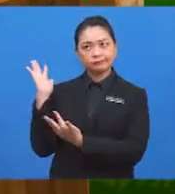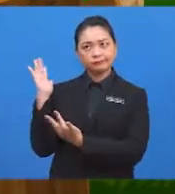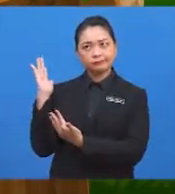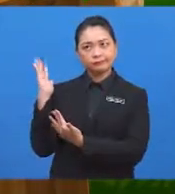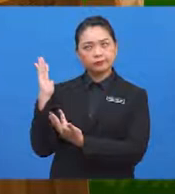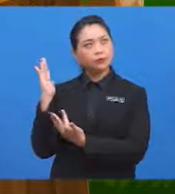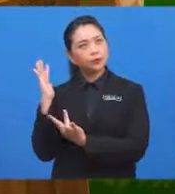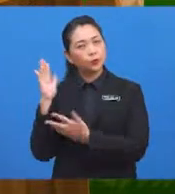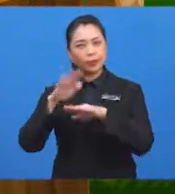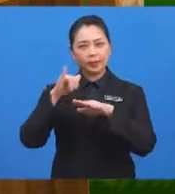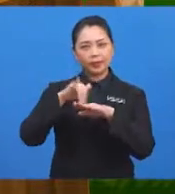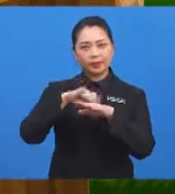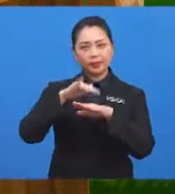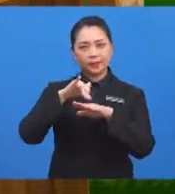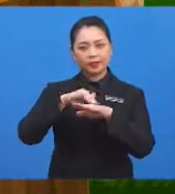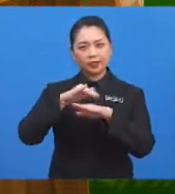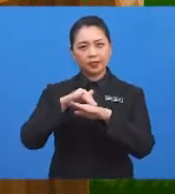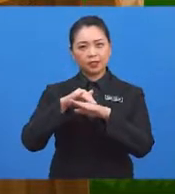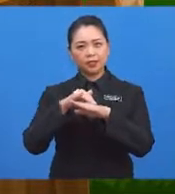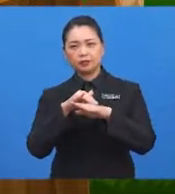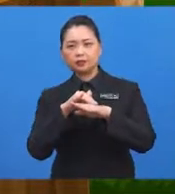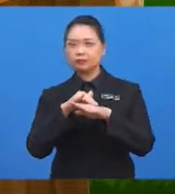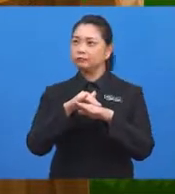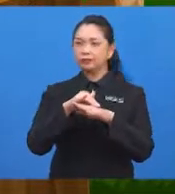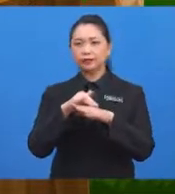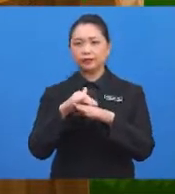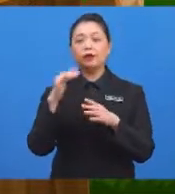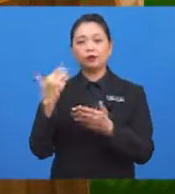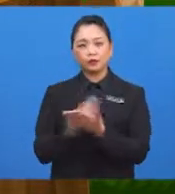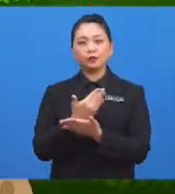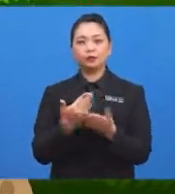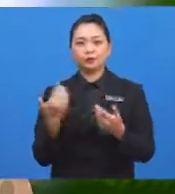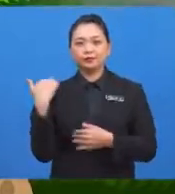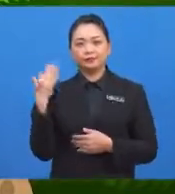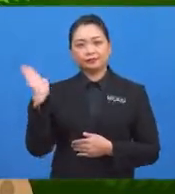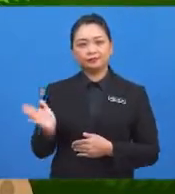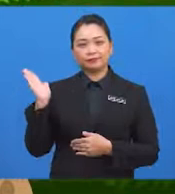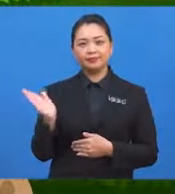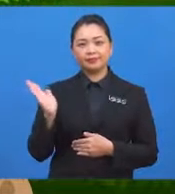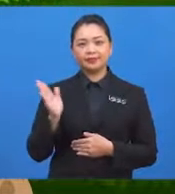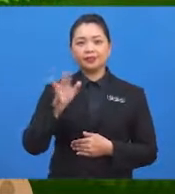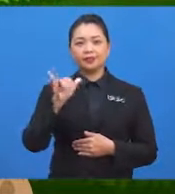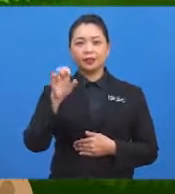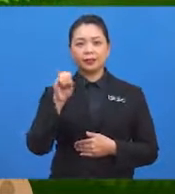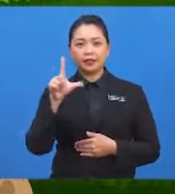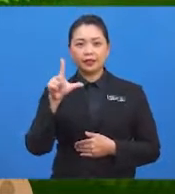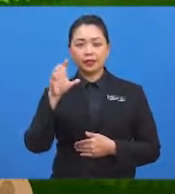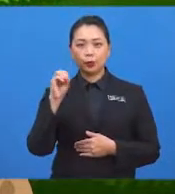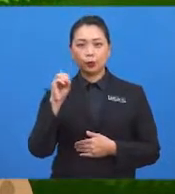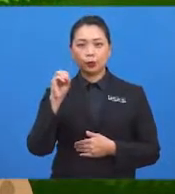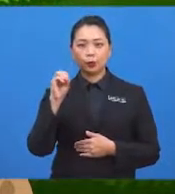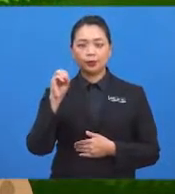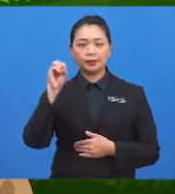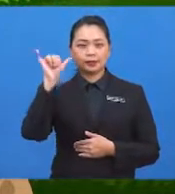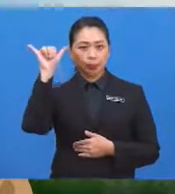Oh Yolo, come out. Hello friends, I'm Yolo